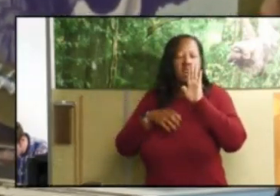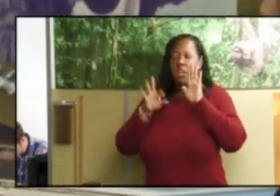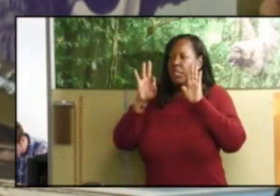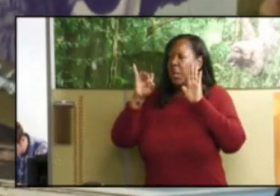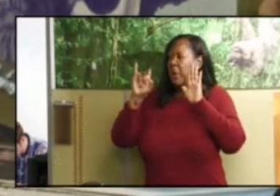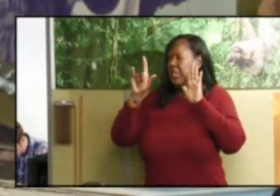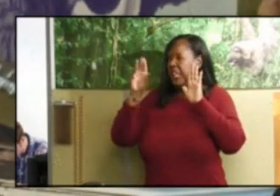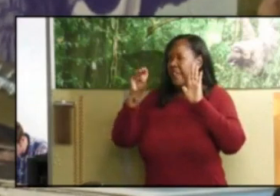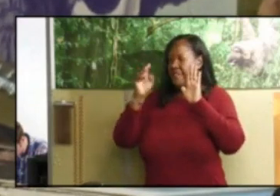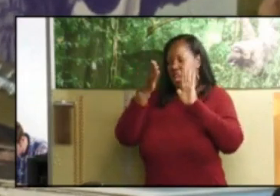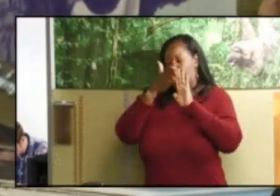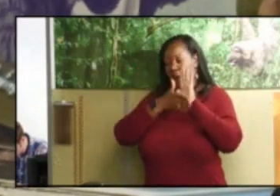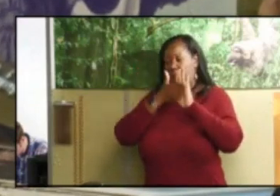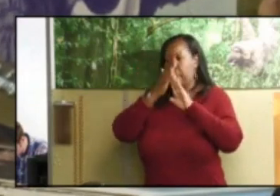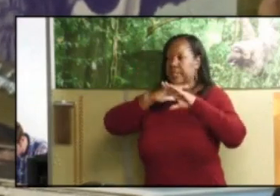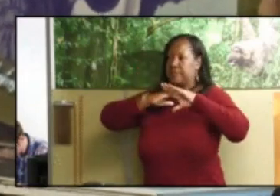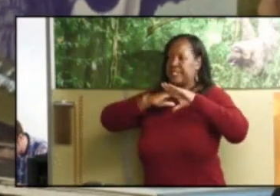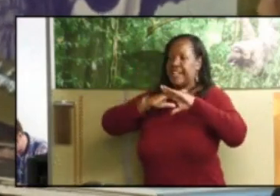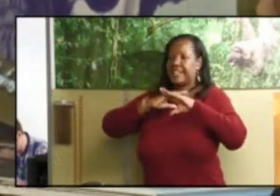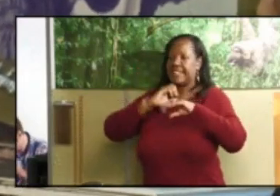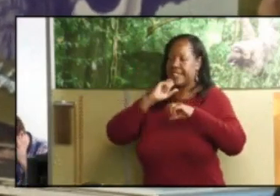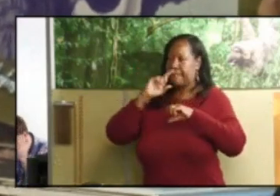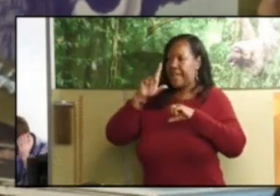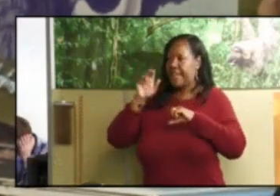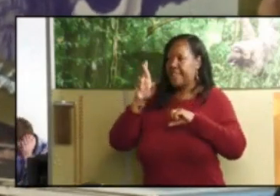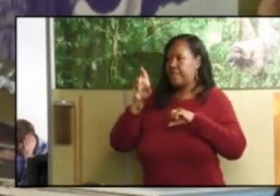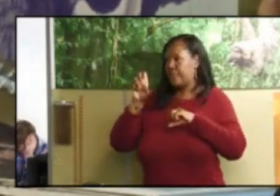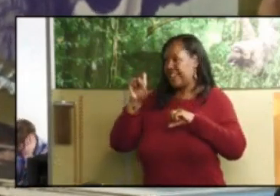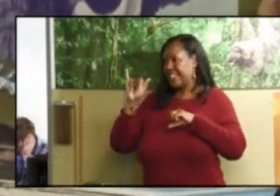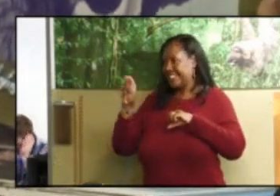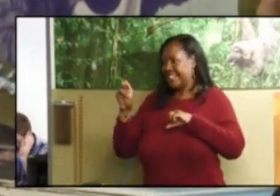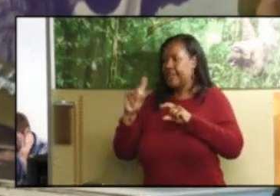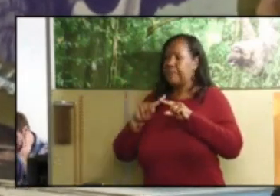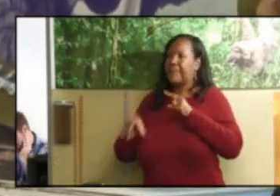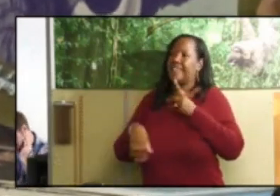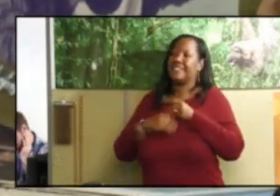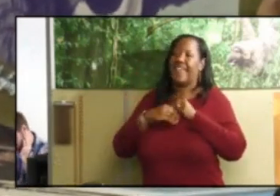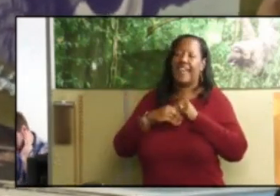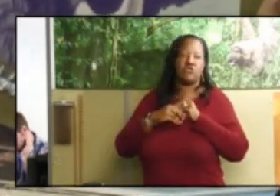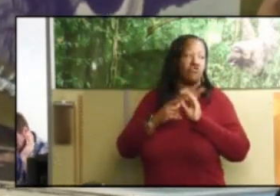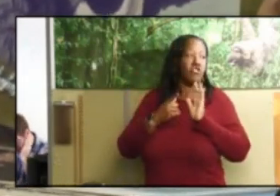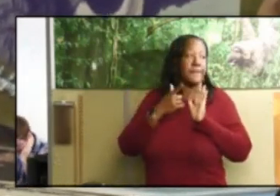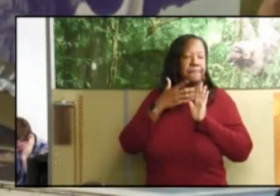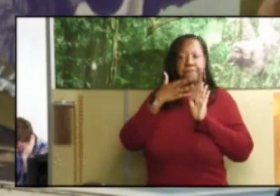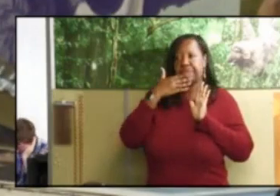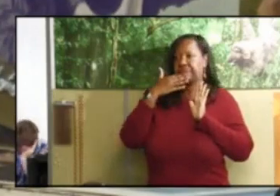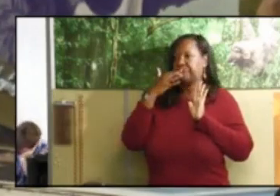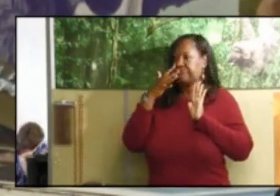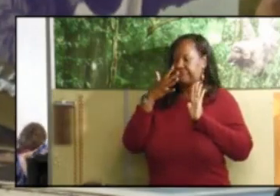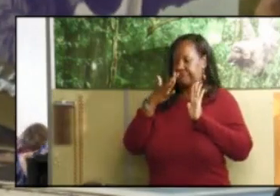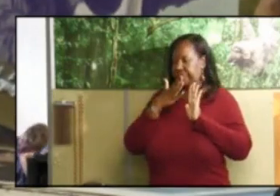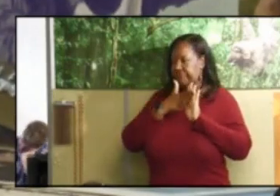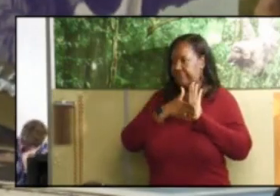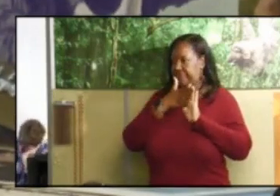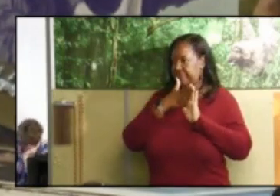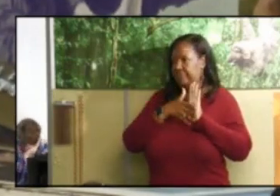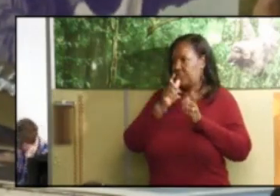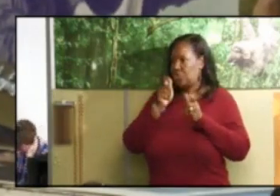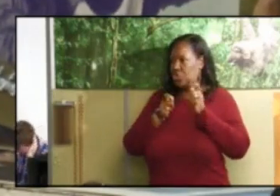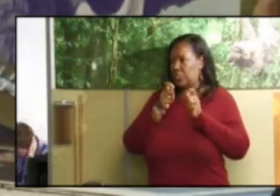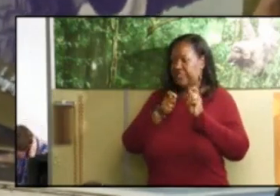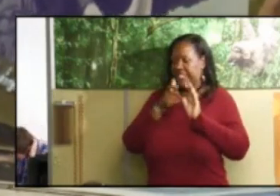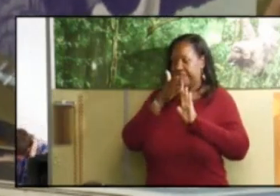in here is protected by the resin. So it uses resin. It just has that extra iridescent color shifting layer.